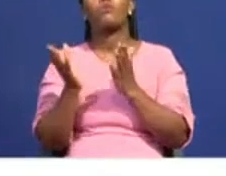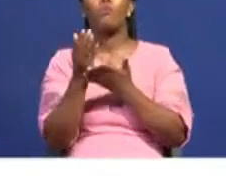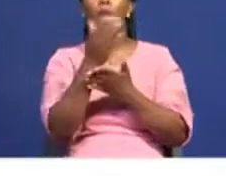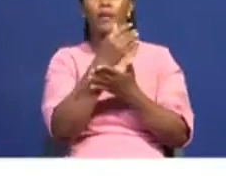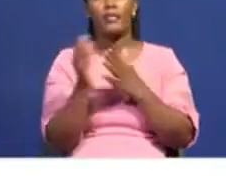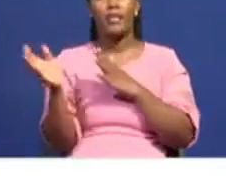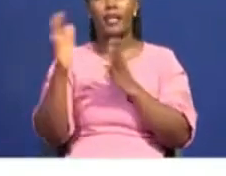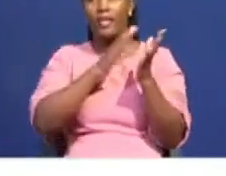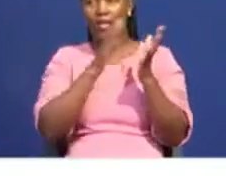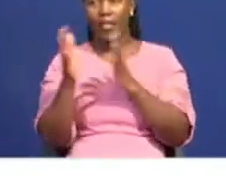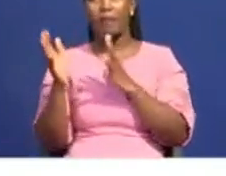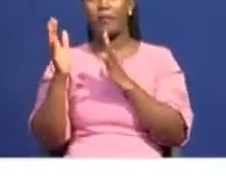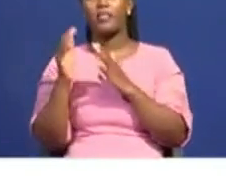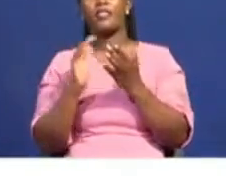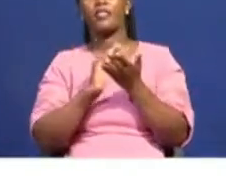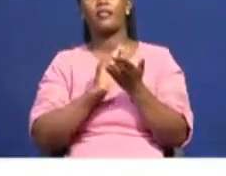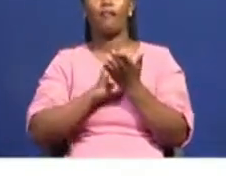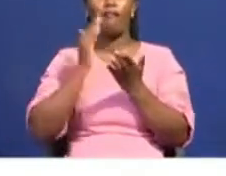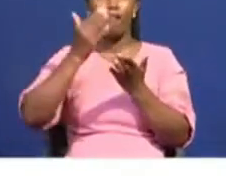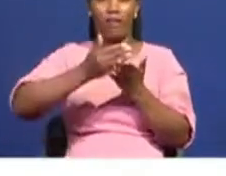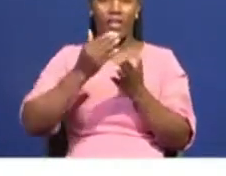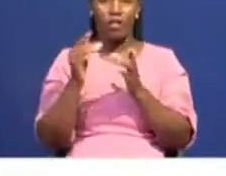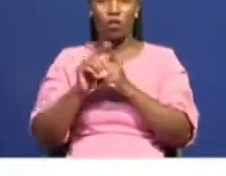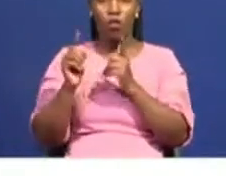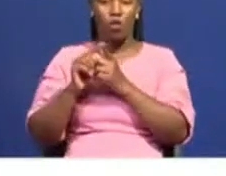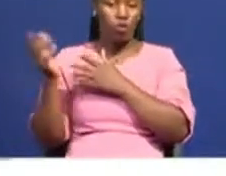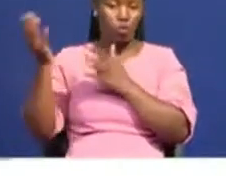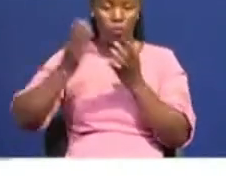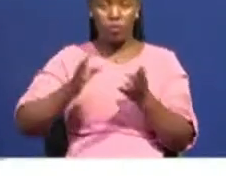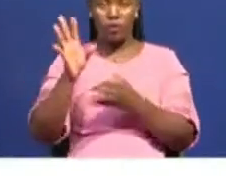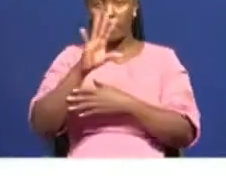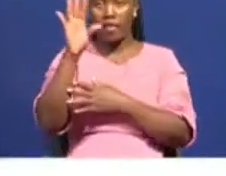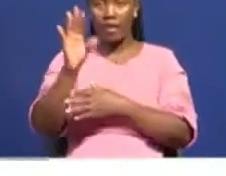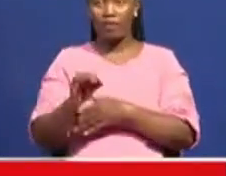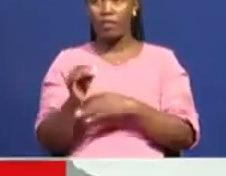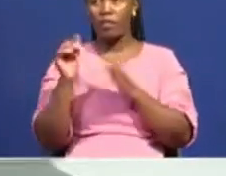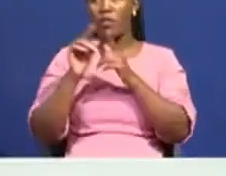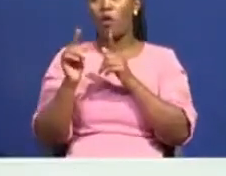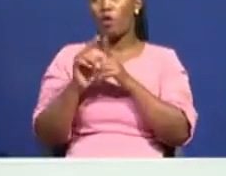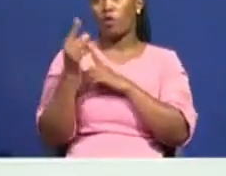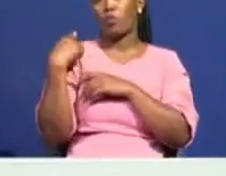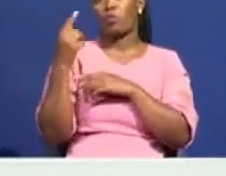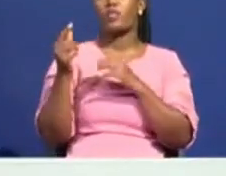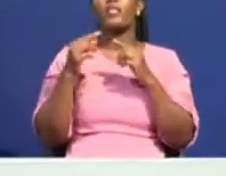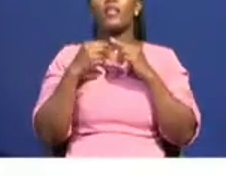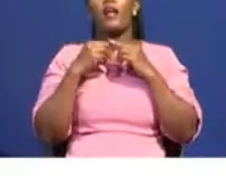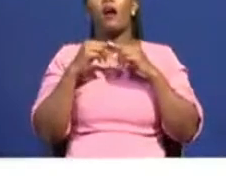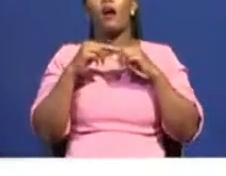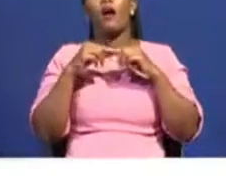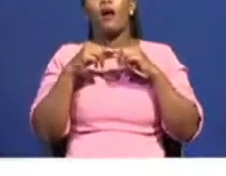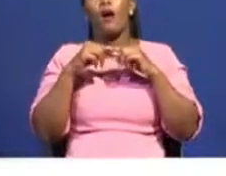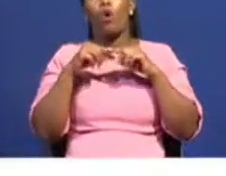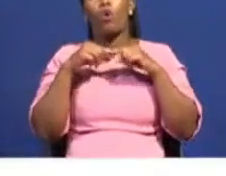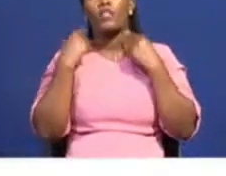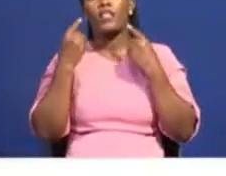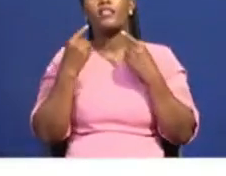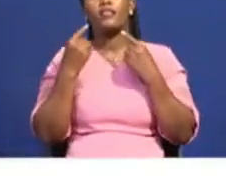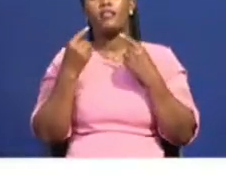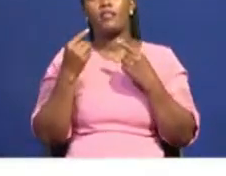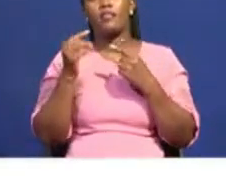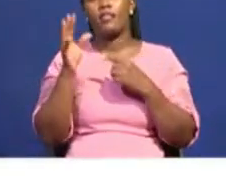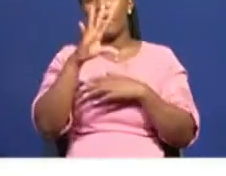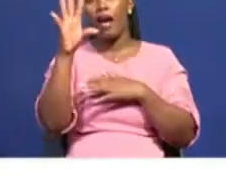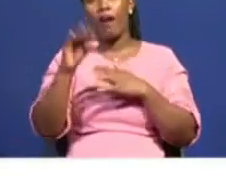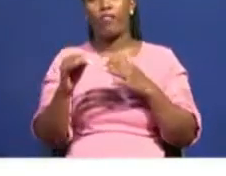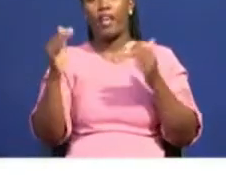and championing for climate finance being channeled to Africa. We hosted the inaugural Africa Climate Summit in September last year, and that